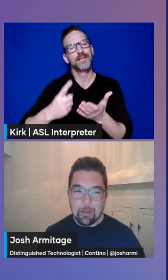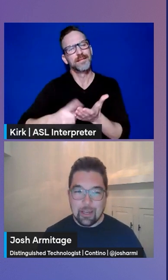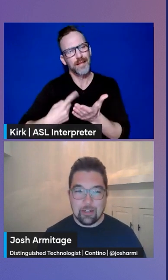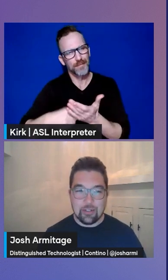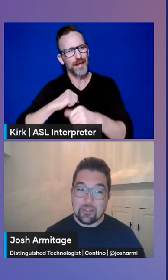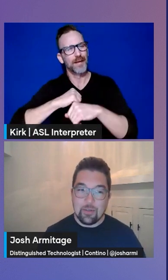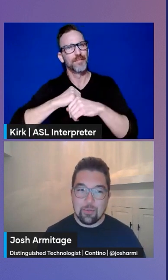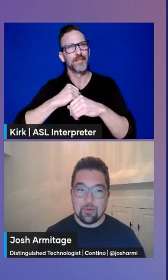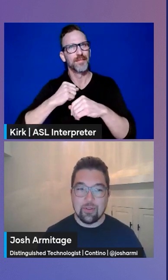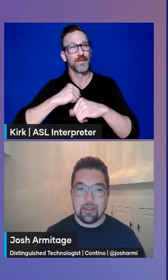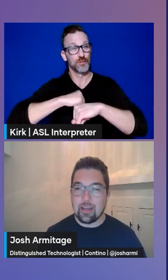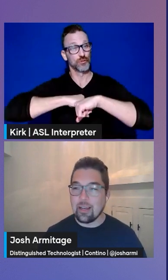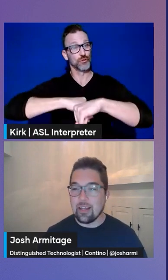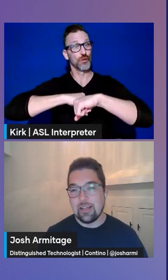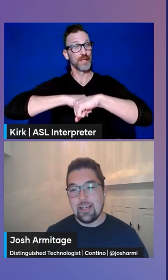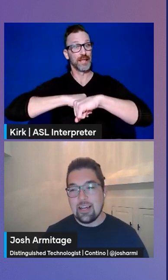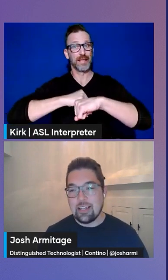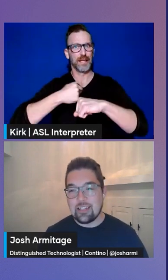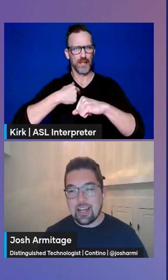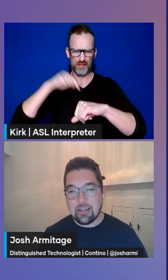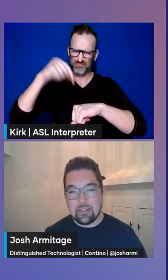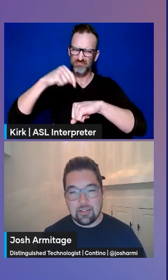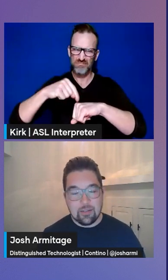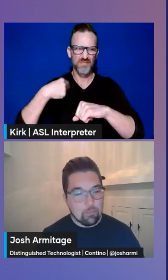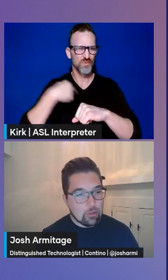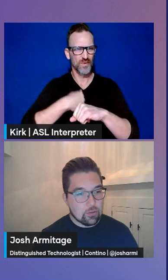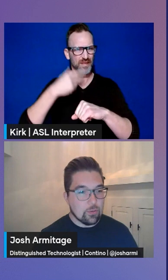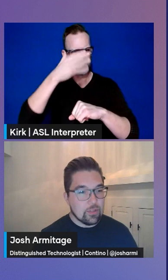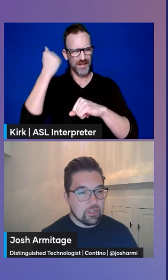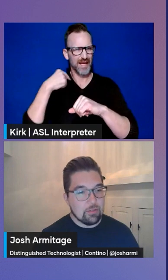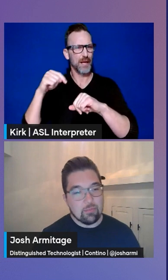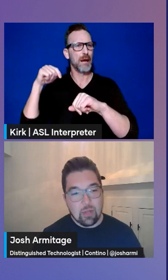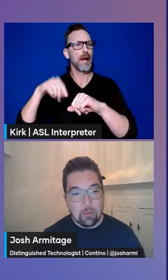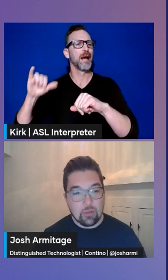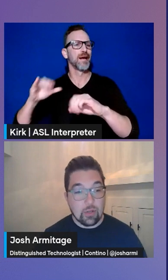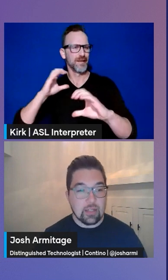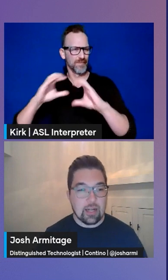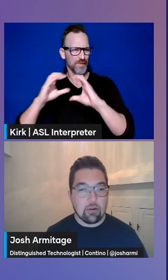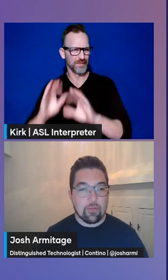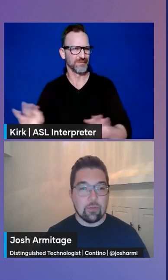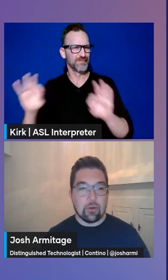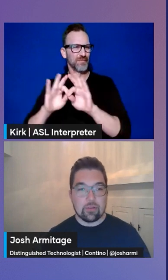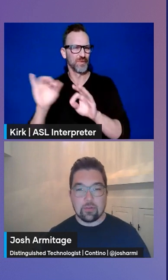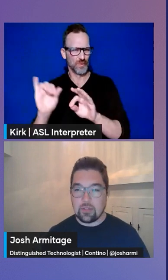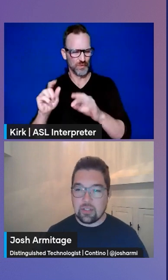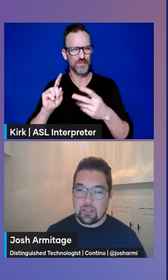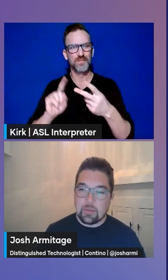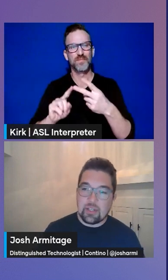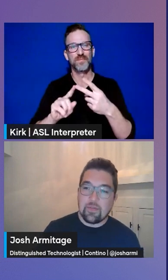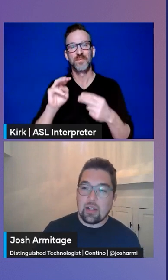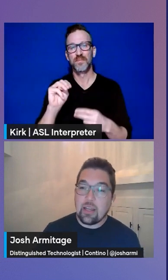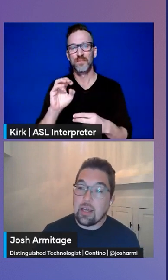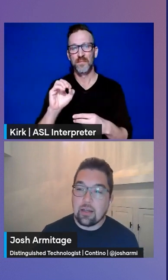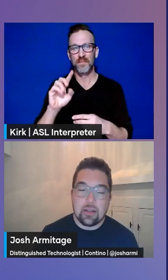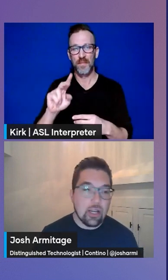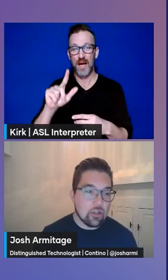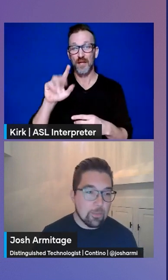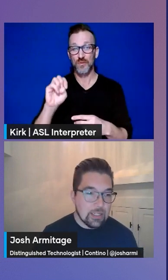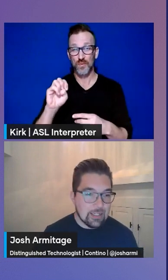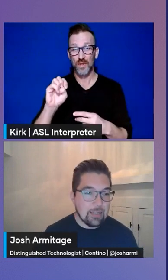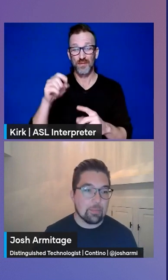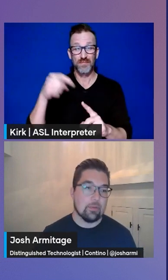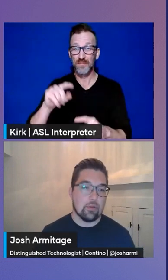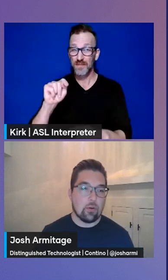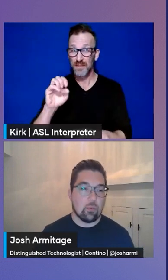that communication is an important thing. And second, that modules, and I'm talking Terraform modules specifically here, they should